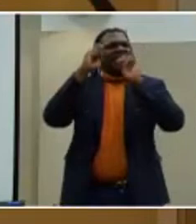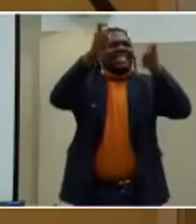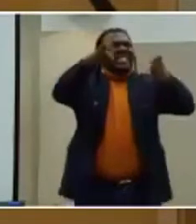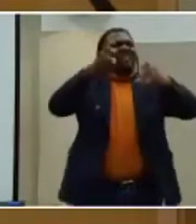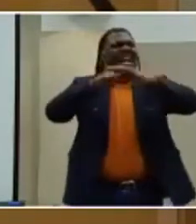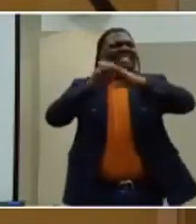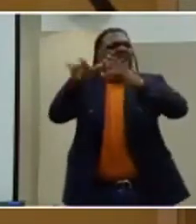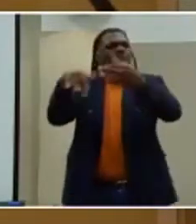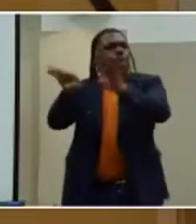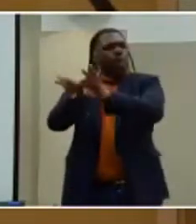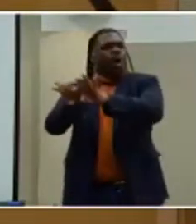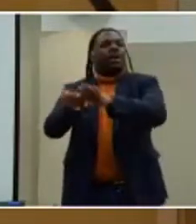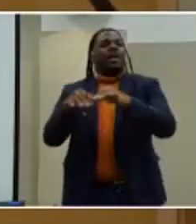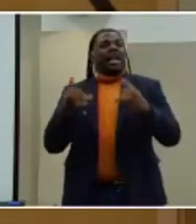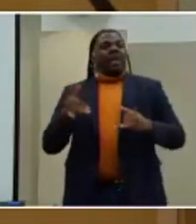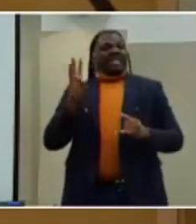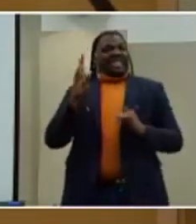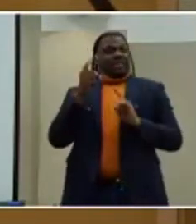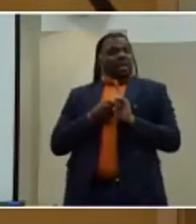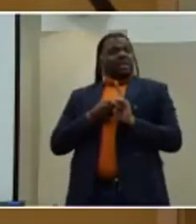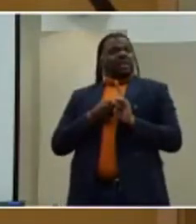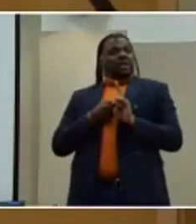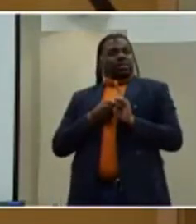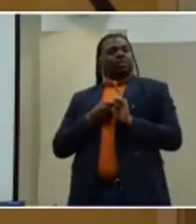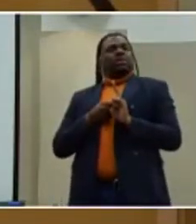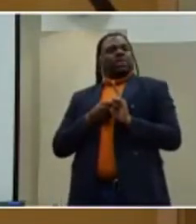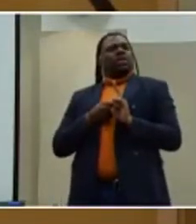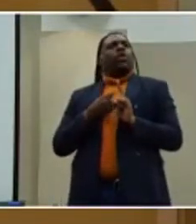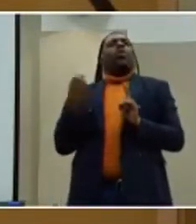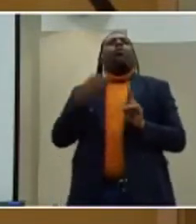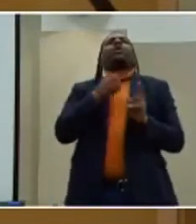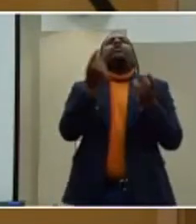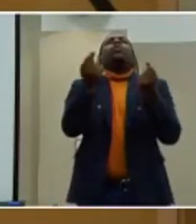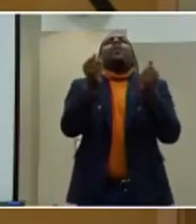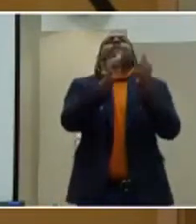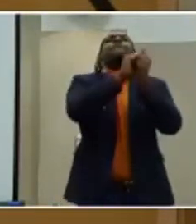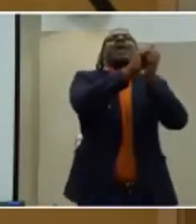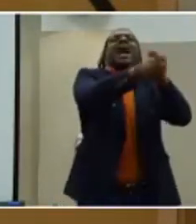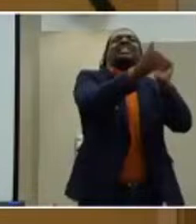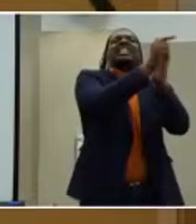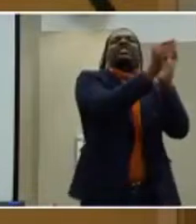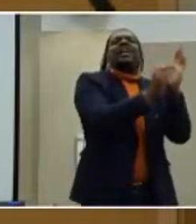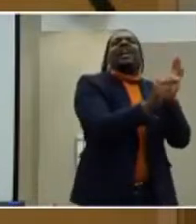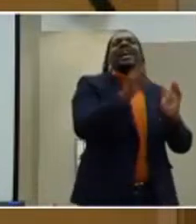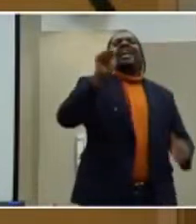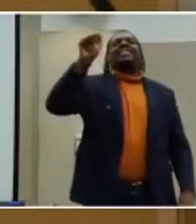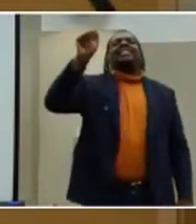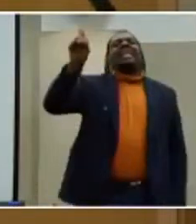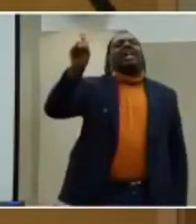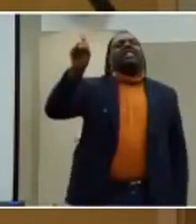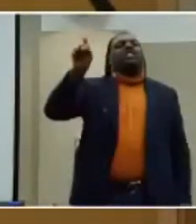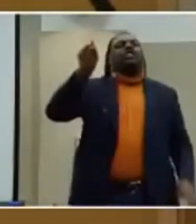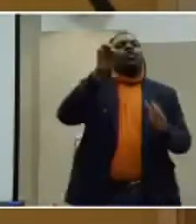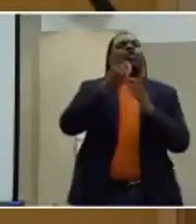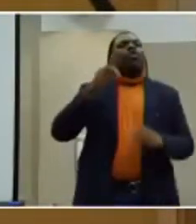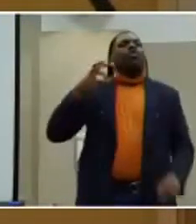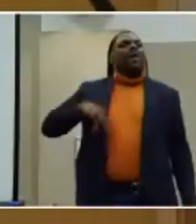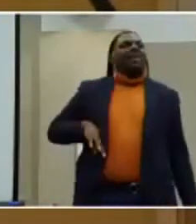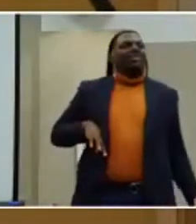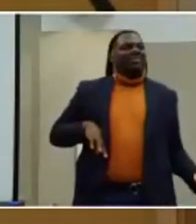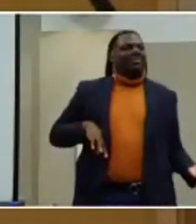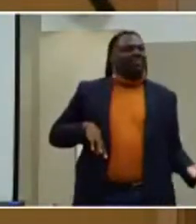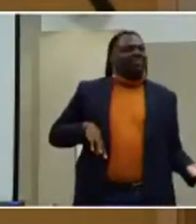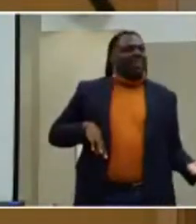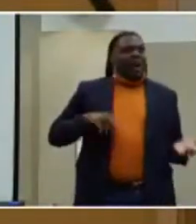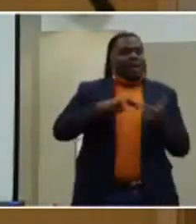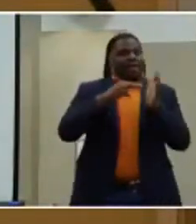that we did during the first 6 months is pass legislation, the child tax credit, to expand that so it